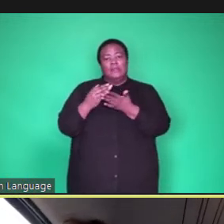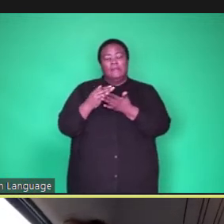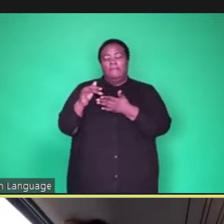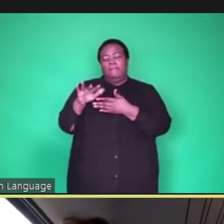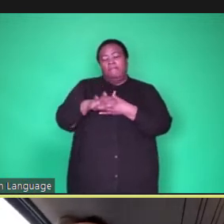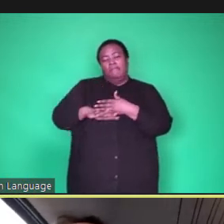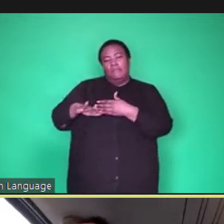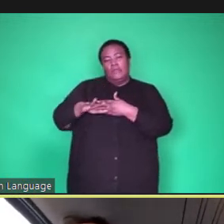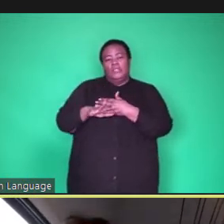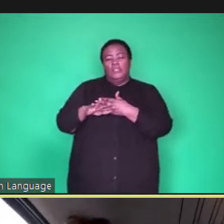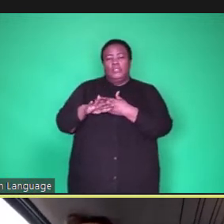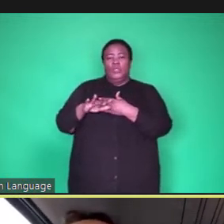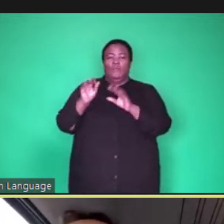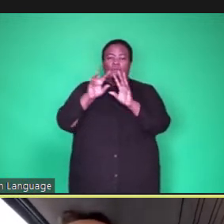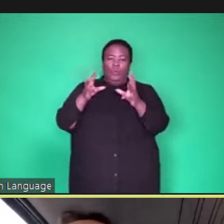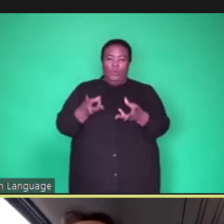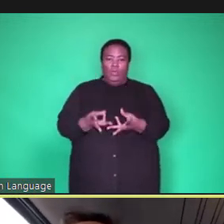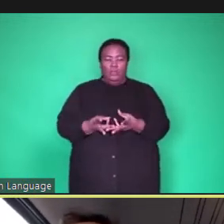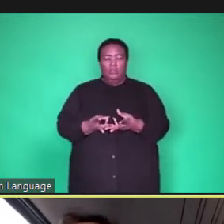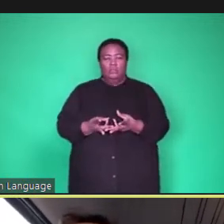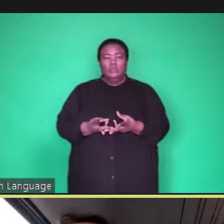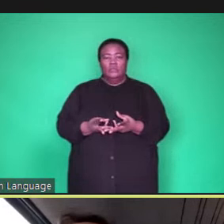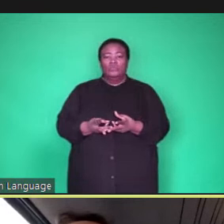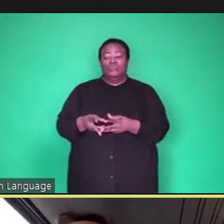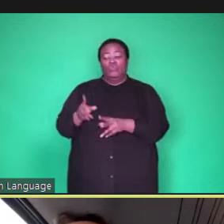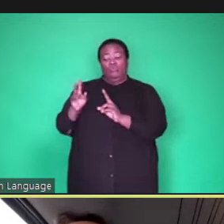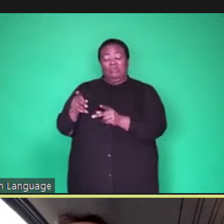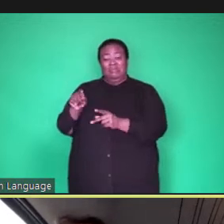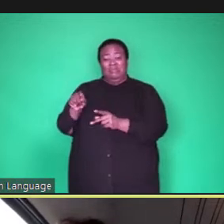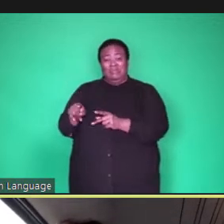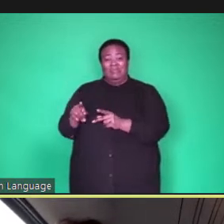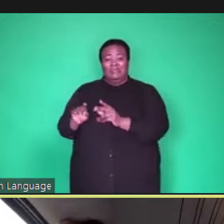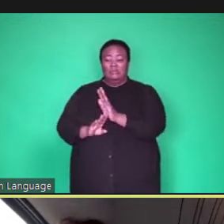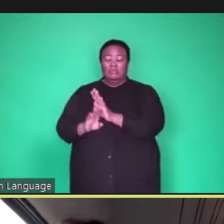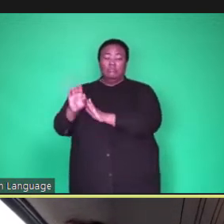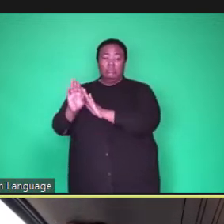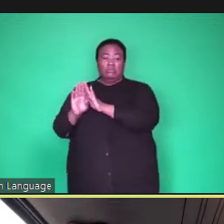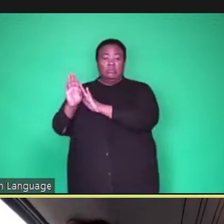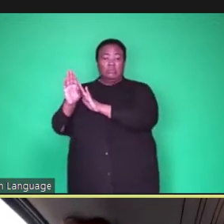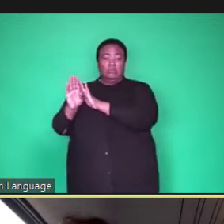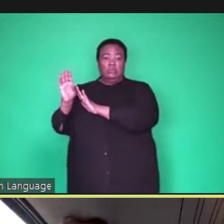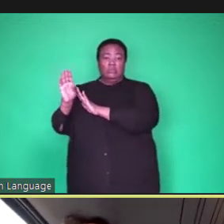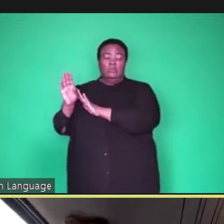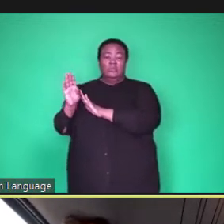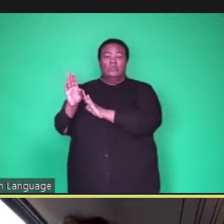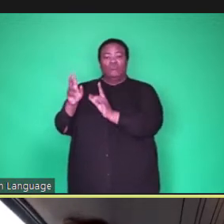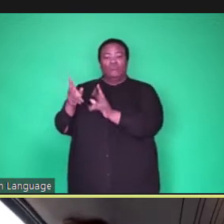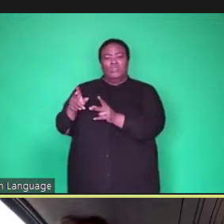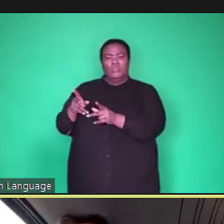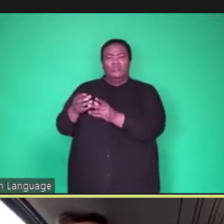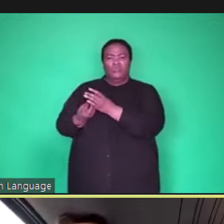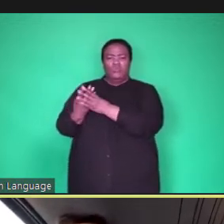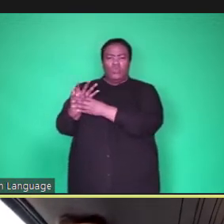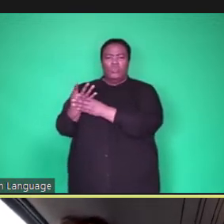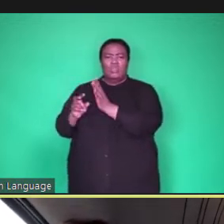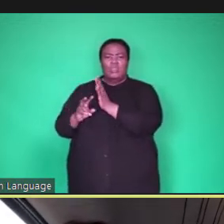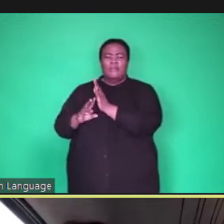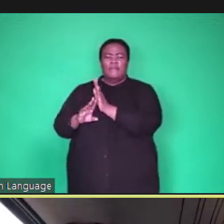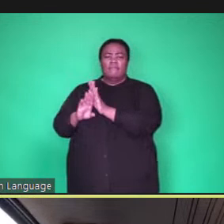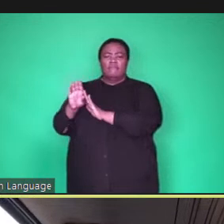the contribution of natural growth is increasing and almost always